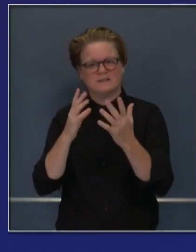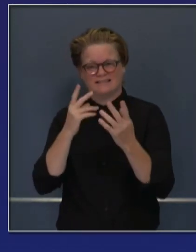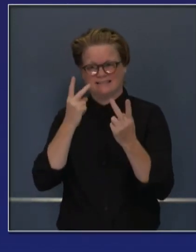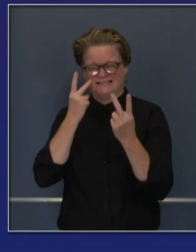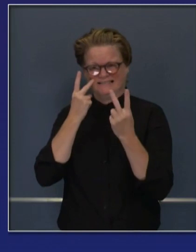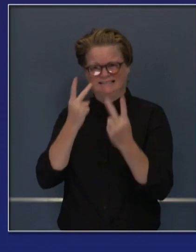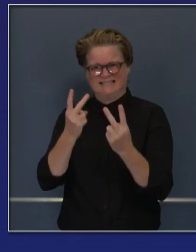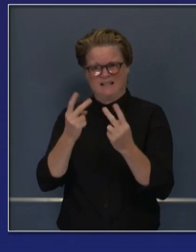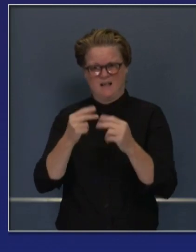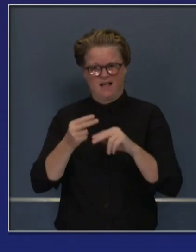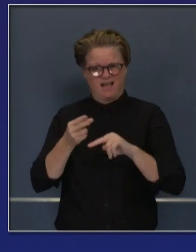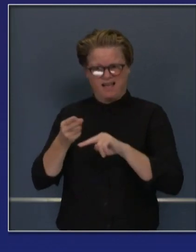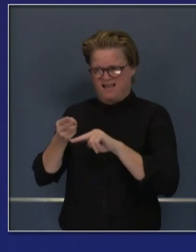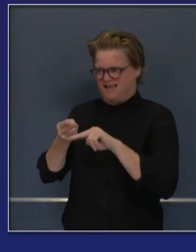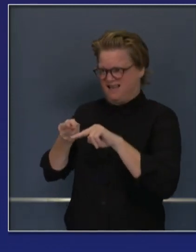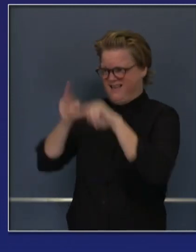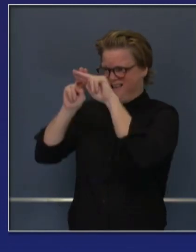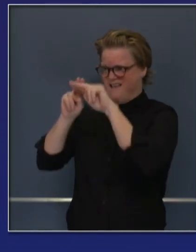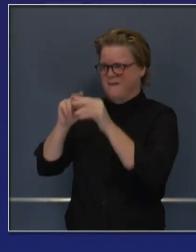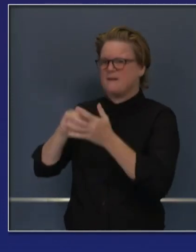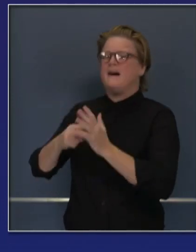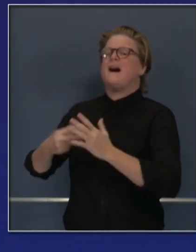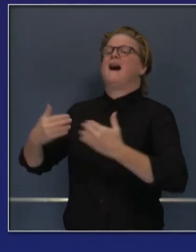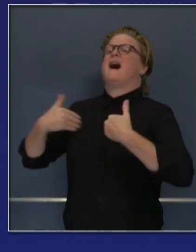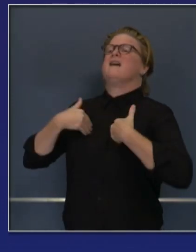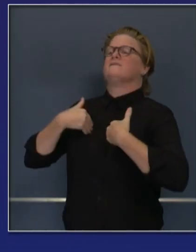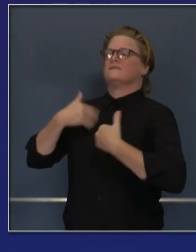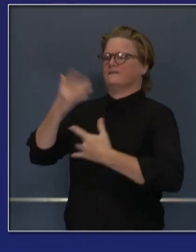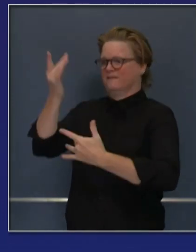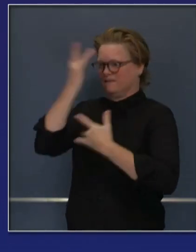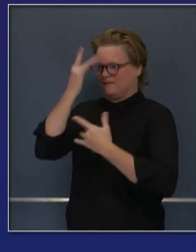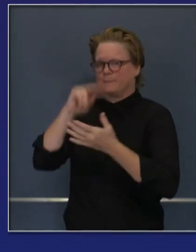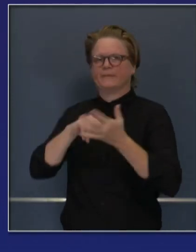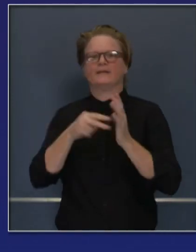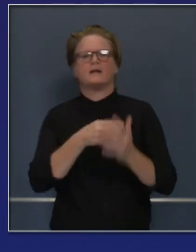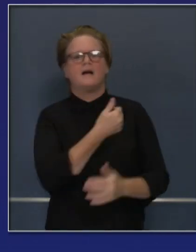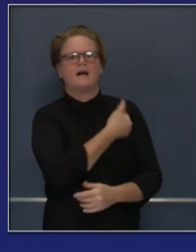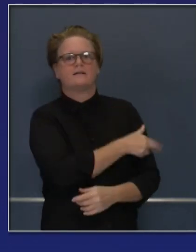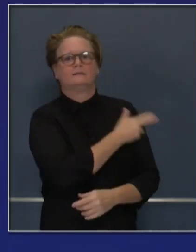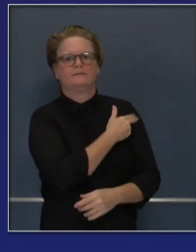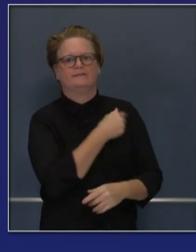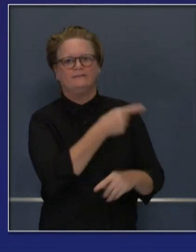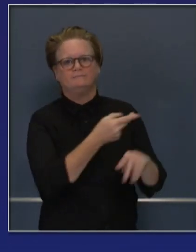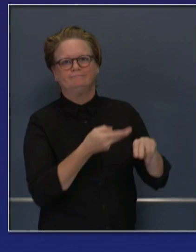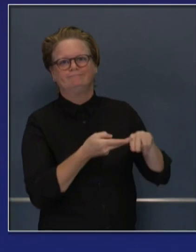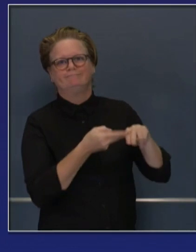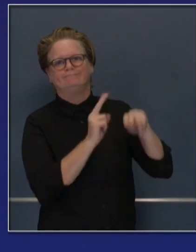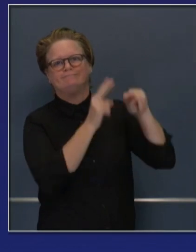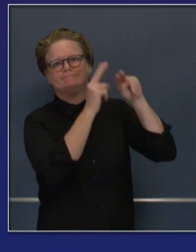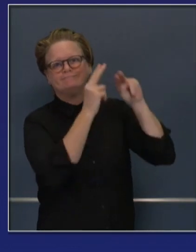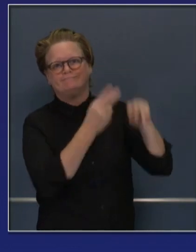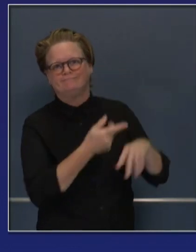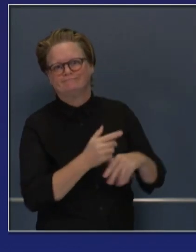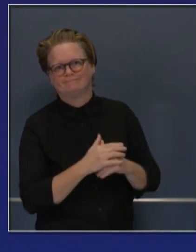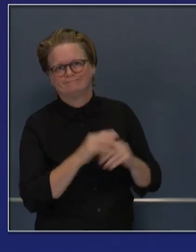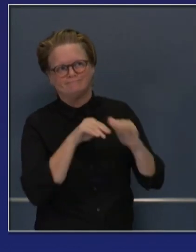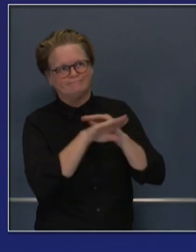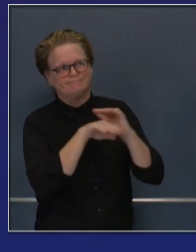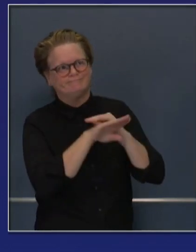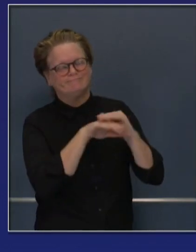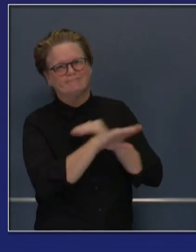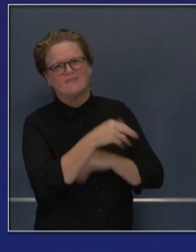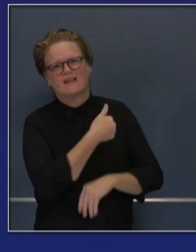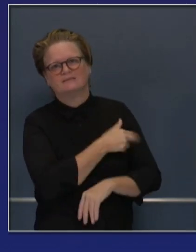hospitalized. 48% increase in hospitalizations over the last 14 days. You can see that trend line reflected not just